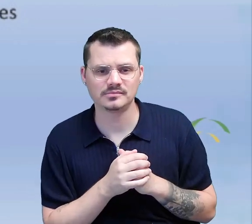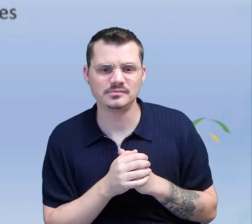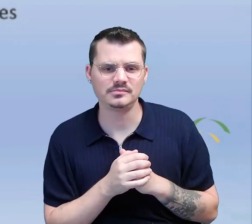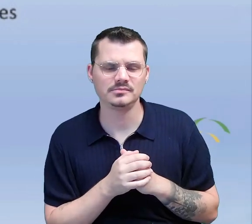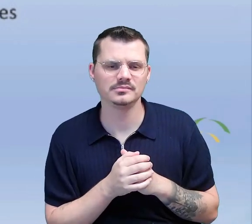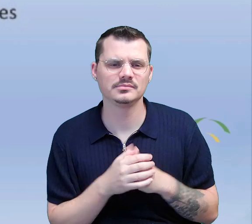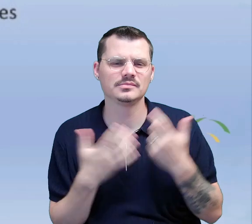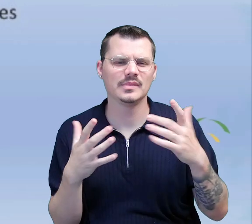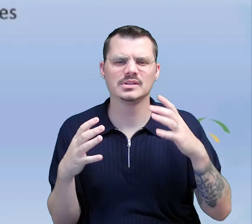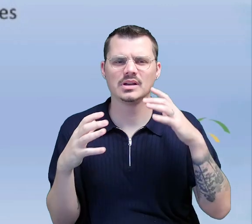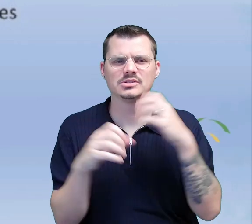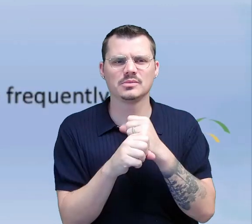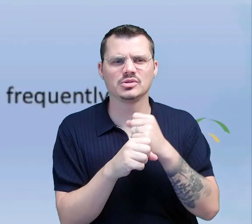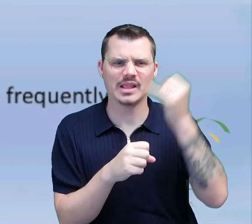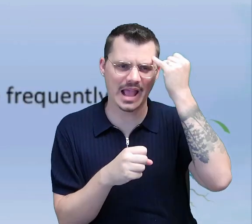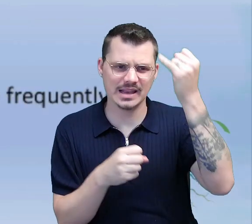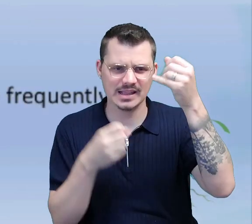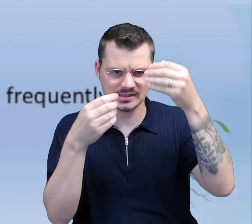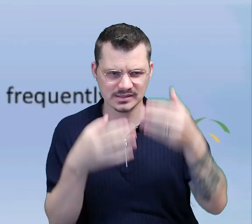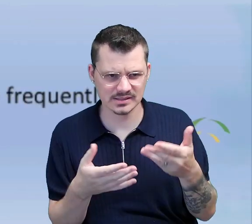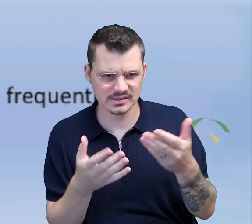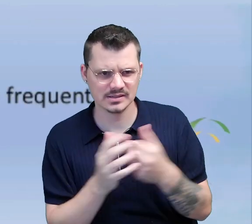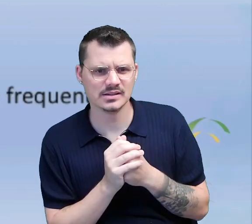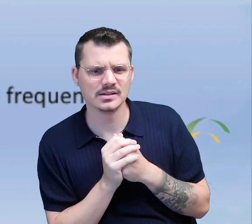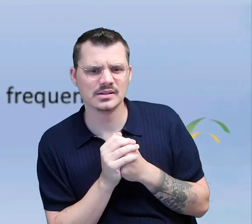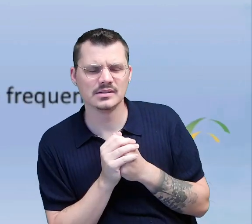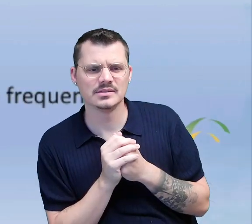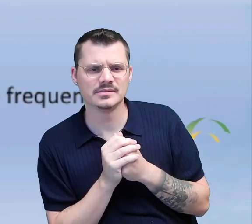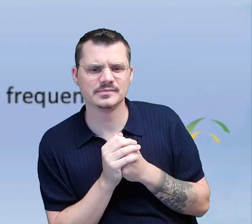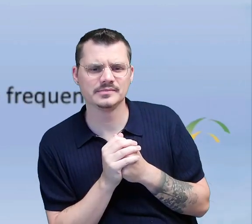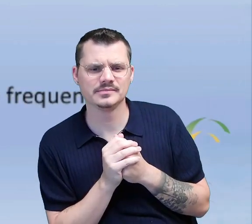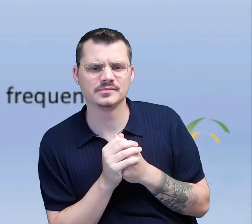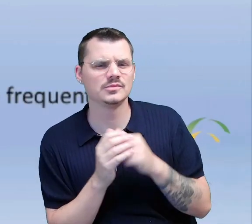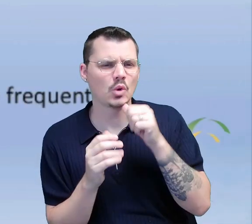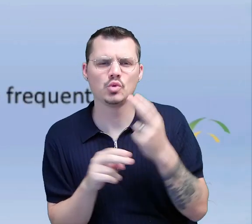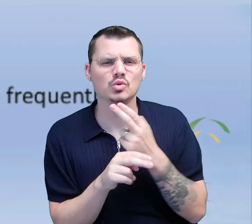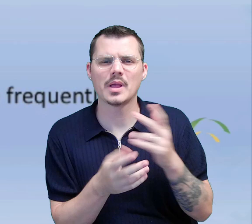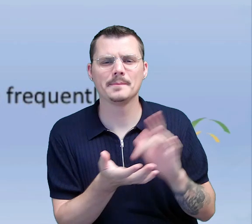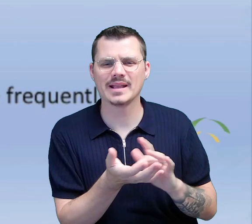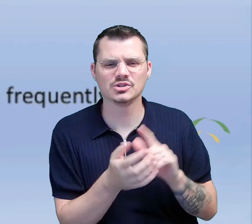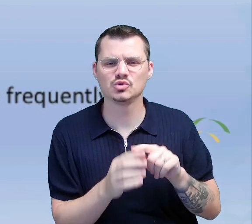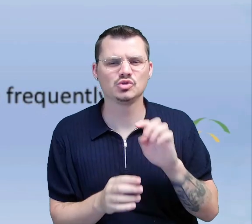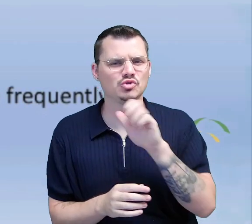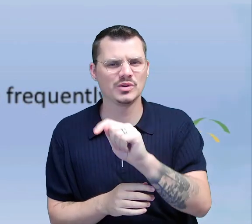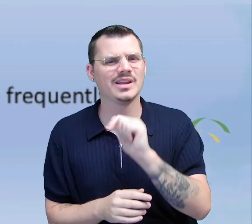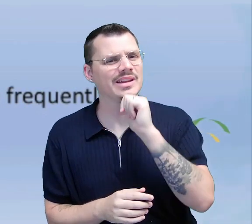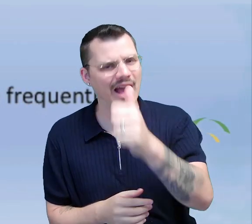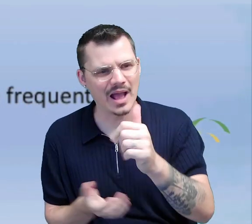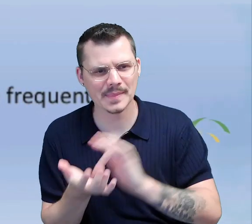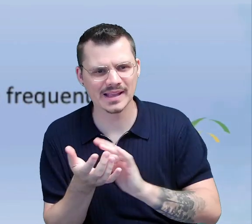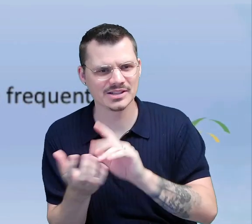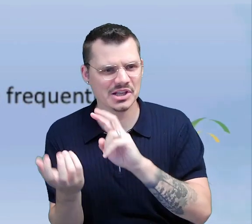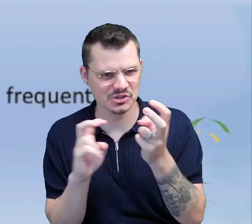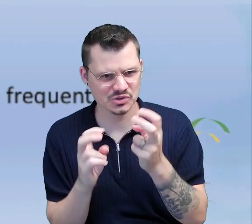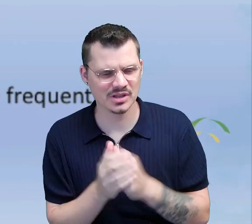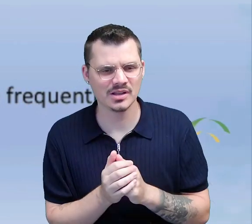outcomes. Let's summarize the ideas, right? Let's not use medicines to treat non-medication